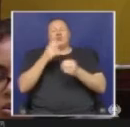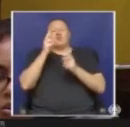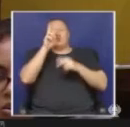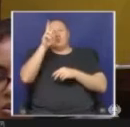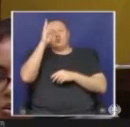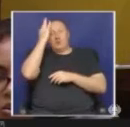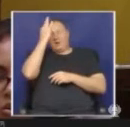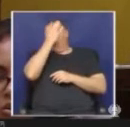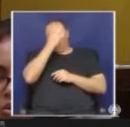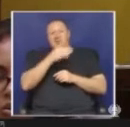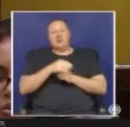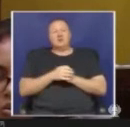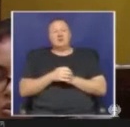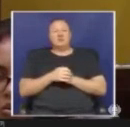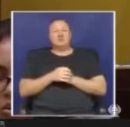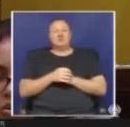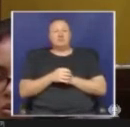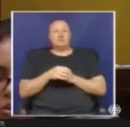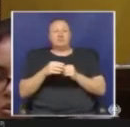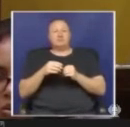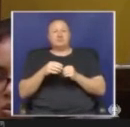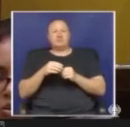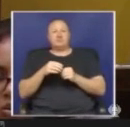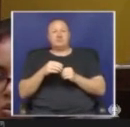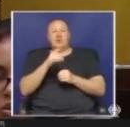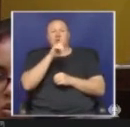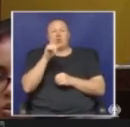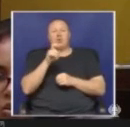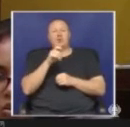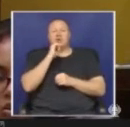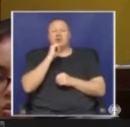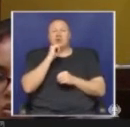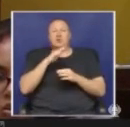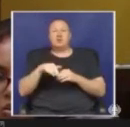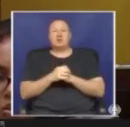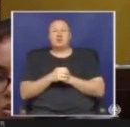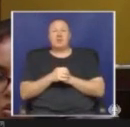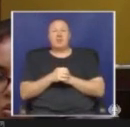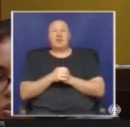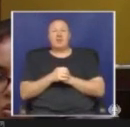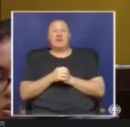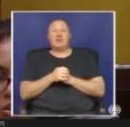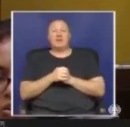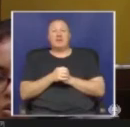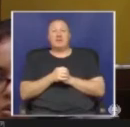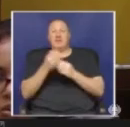that as she requests, the question should not be asked. Give her a few more minutes. I'm sure